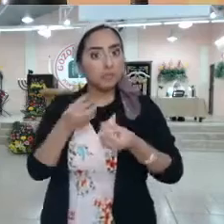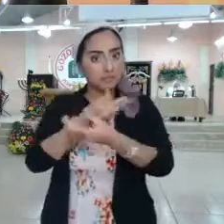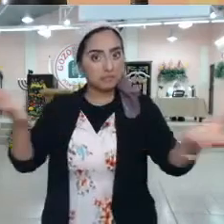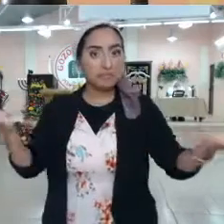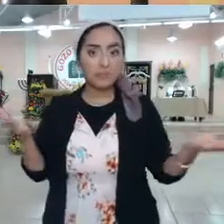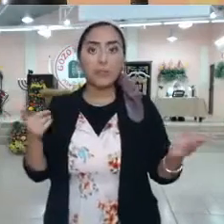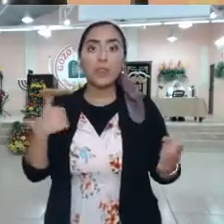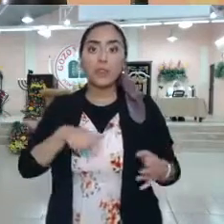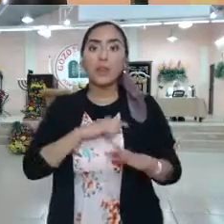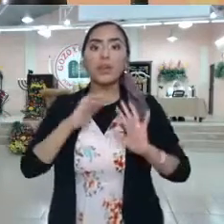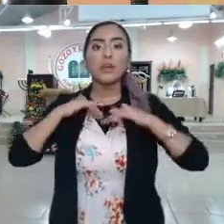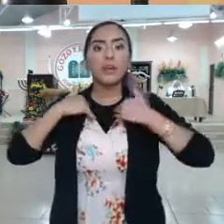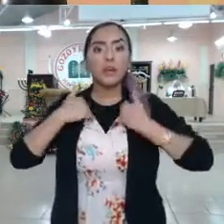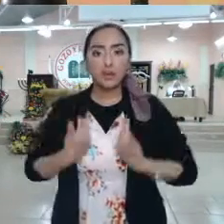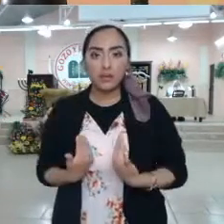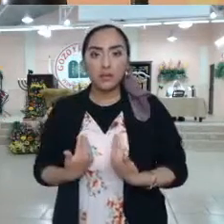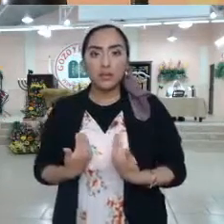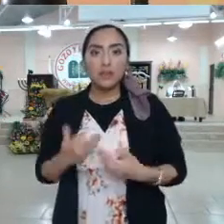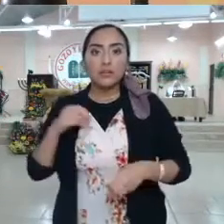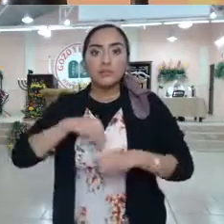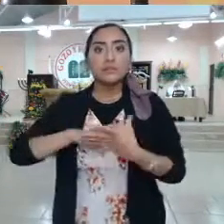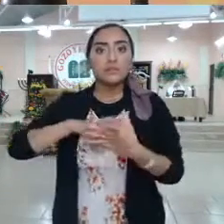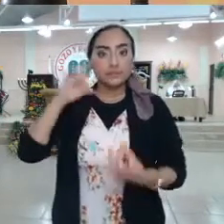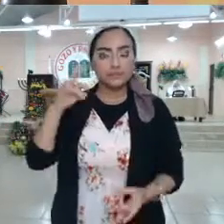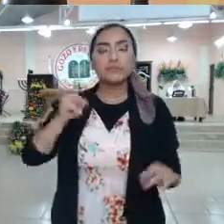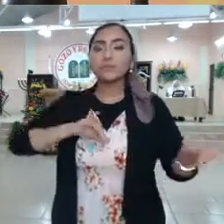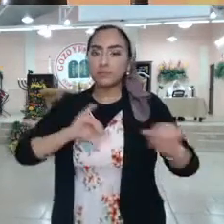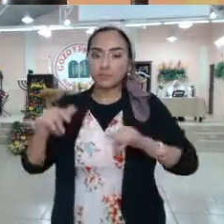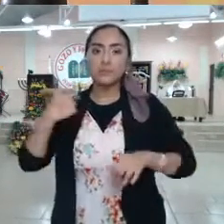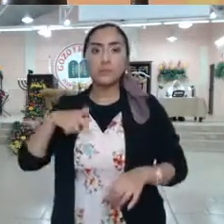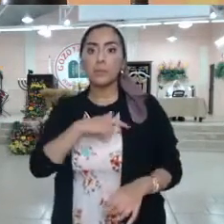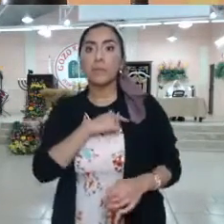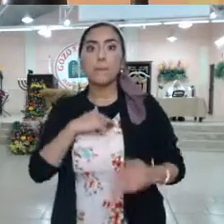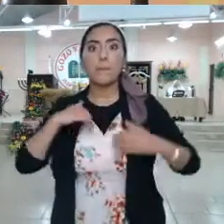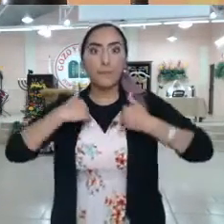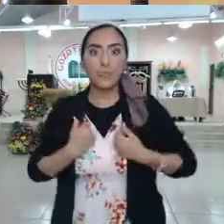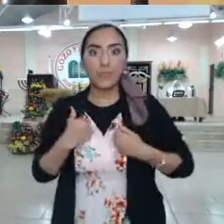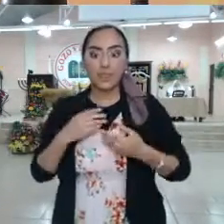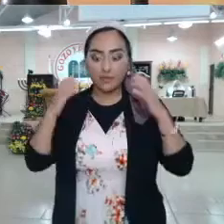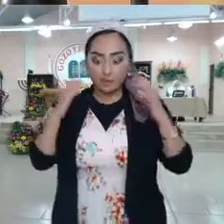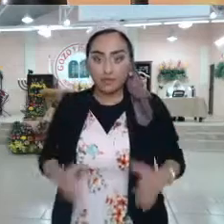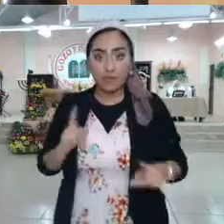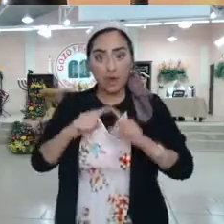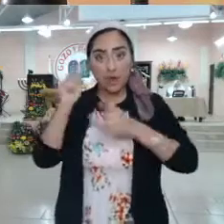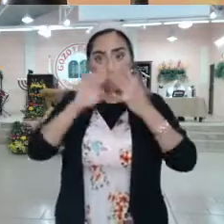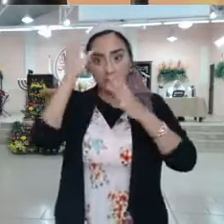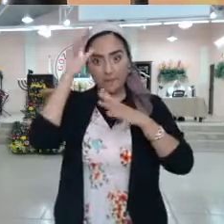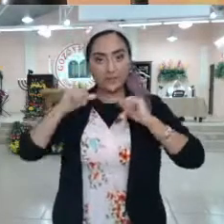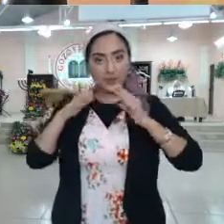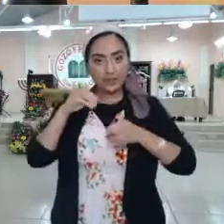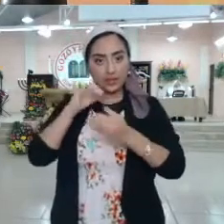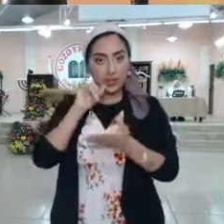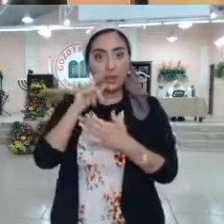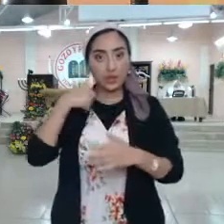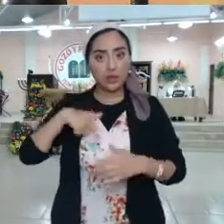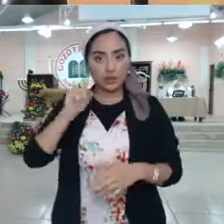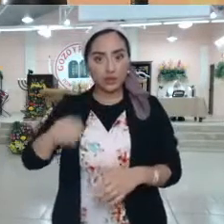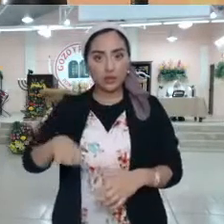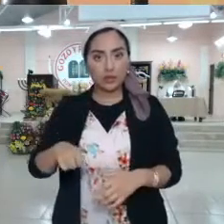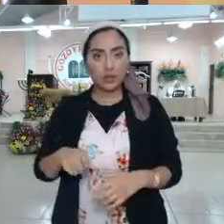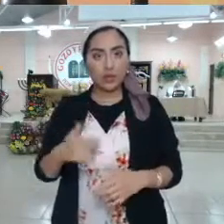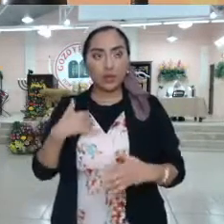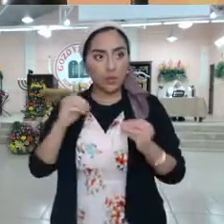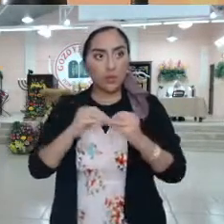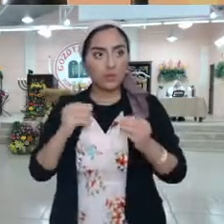is the idea. We get tired in the spiritual. We also get tired in the physical, but the eternal Father blessed